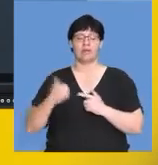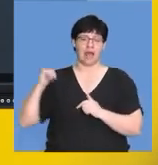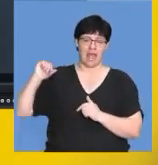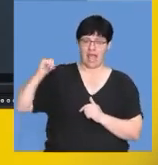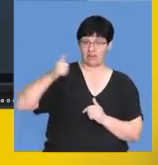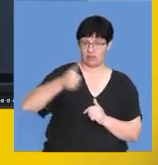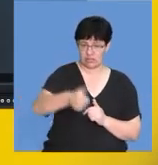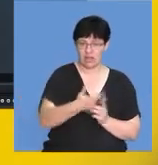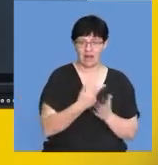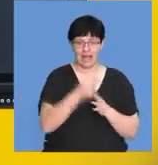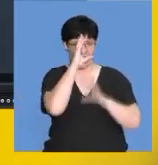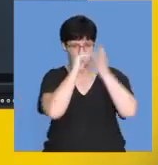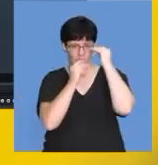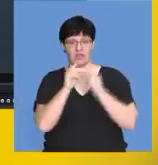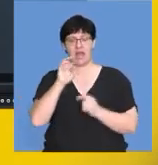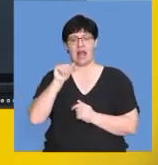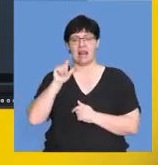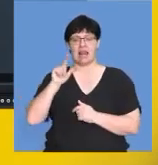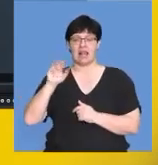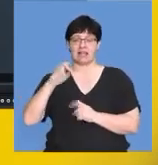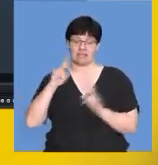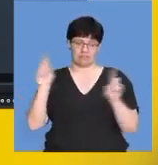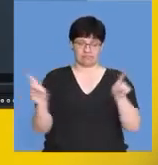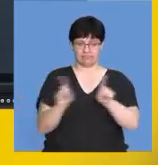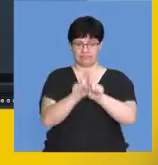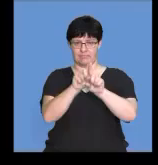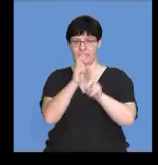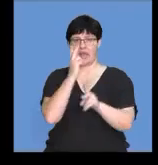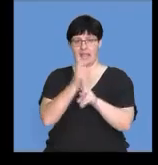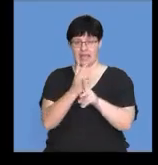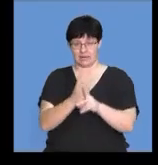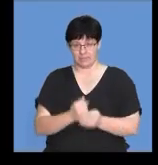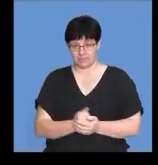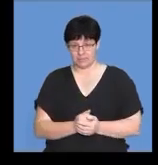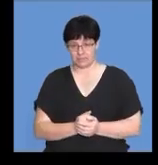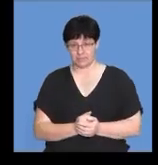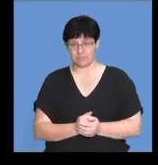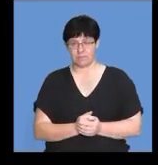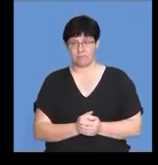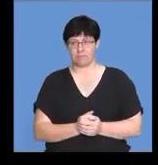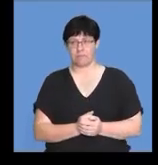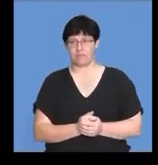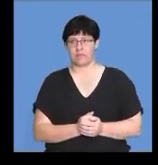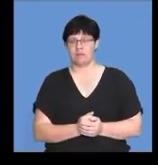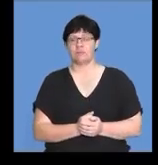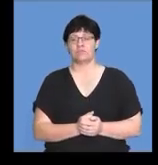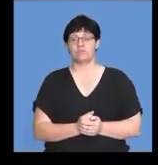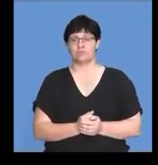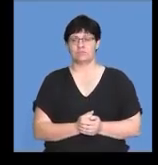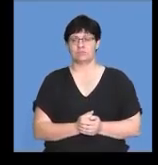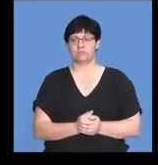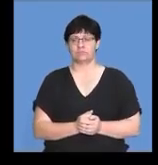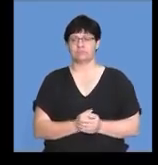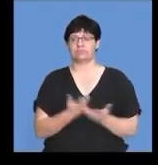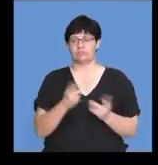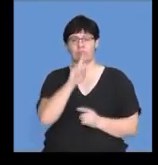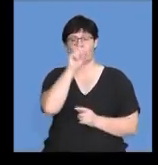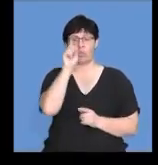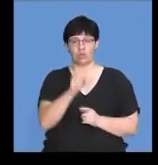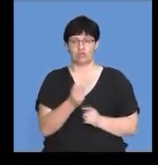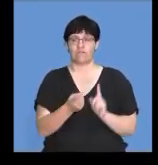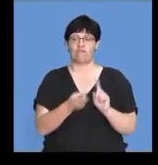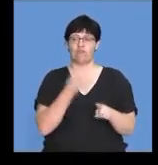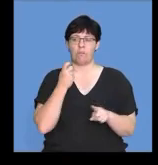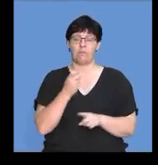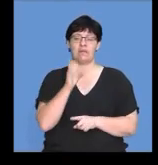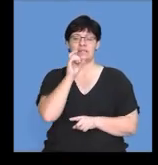we experience when alleles recombine together. Right. So Matrix, a question that was taken